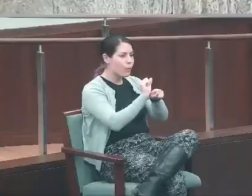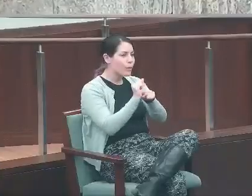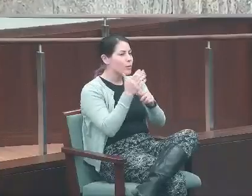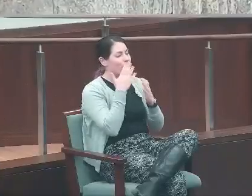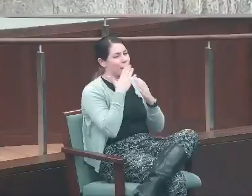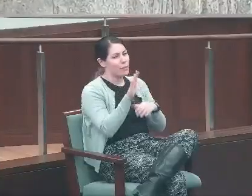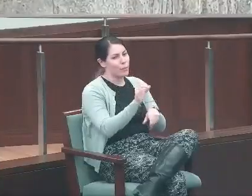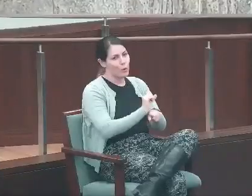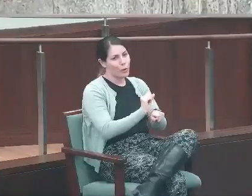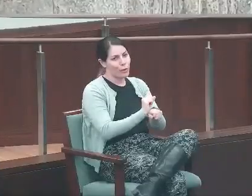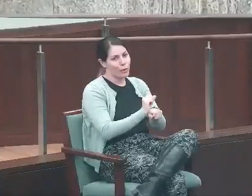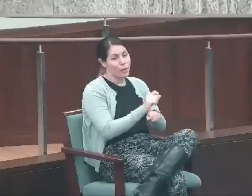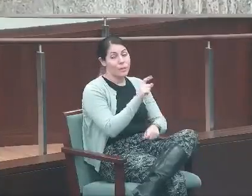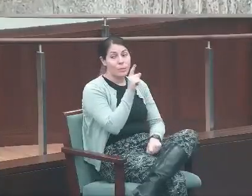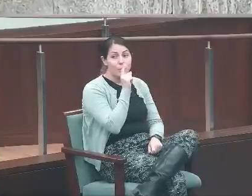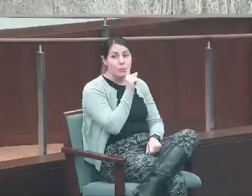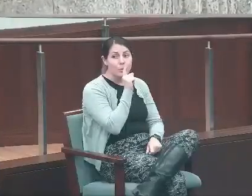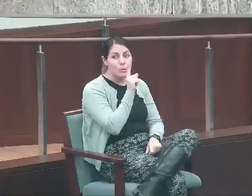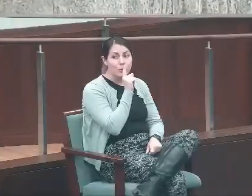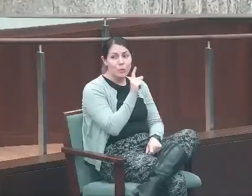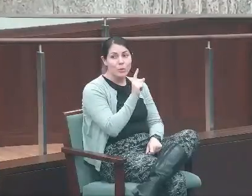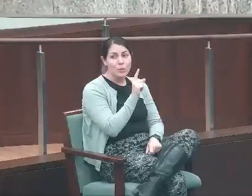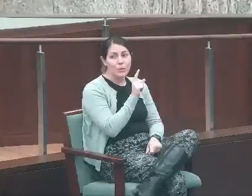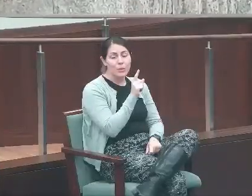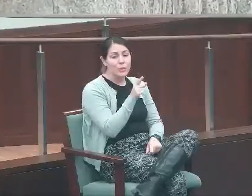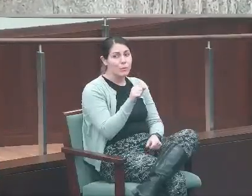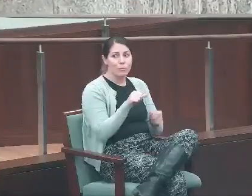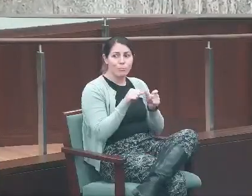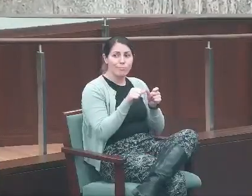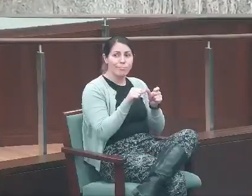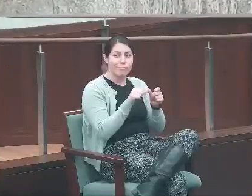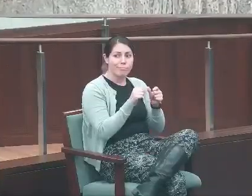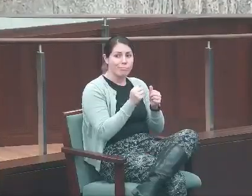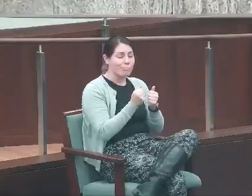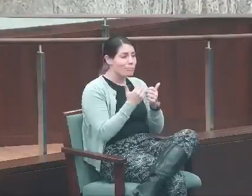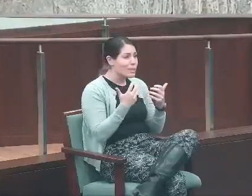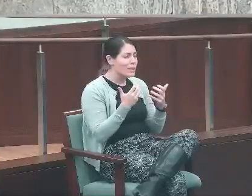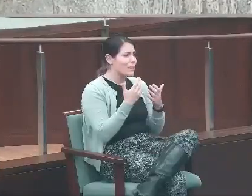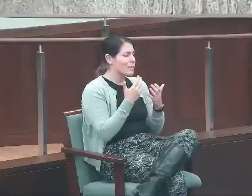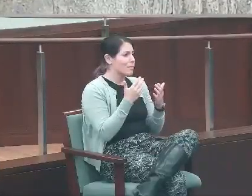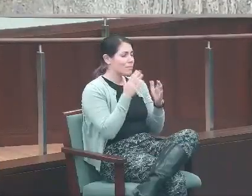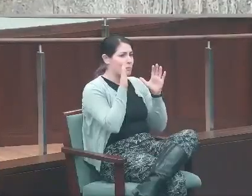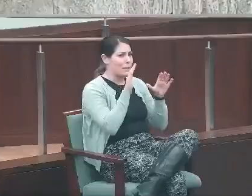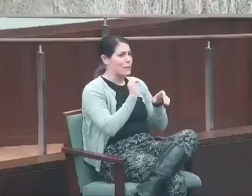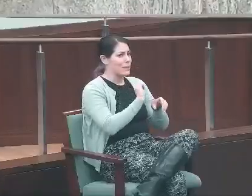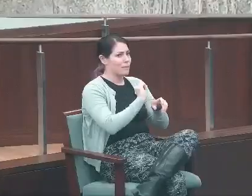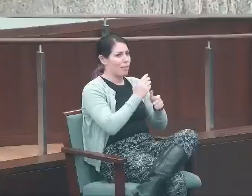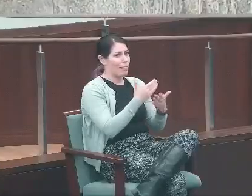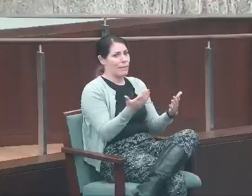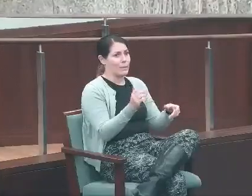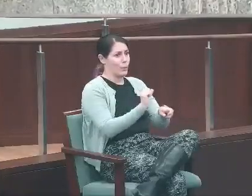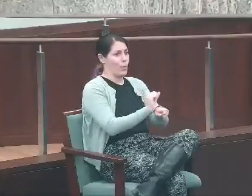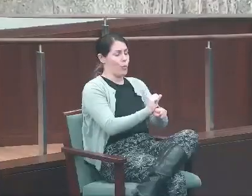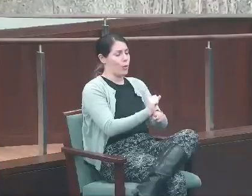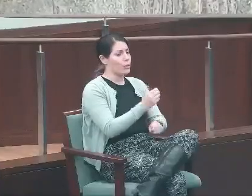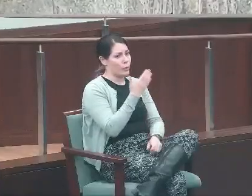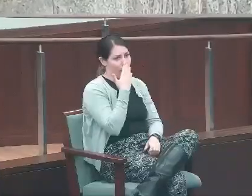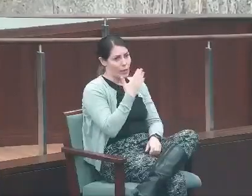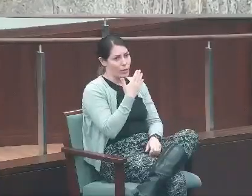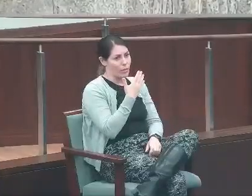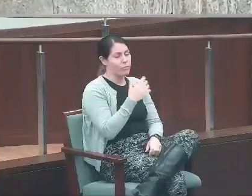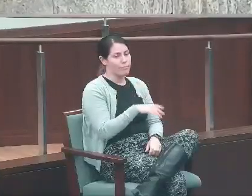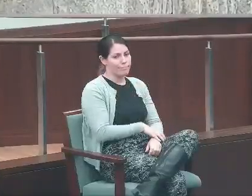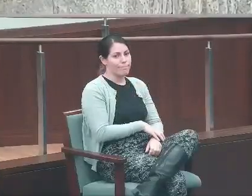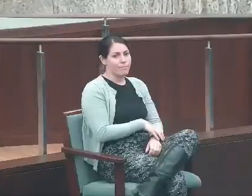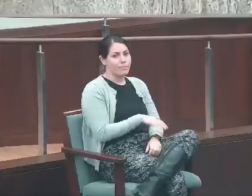that. And I'm sure there will continue to be many great things ahead for you and for us as a